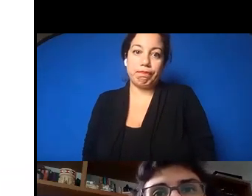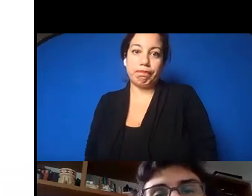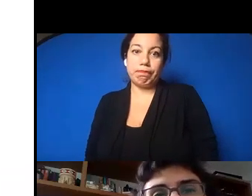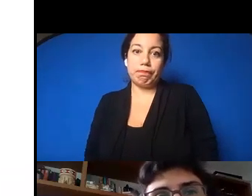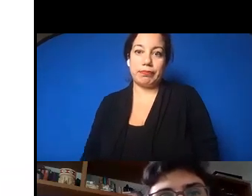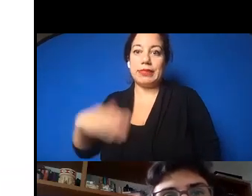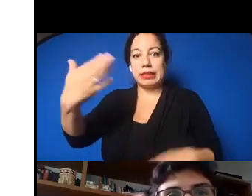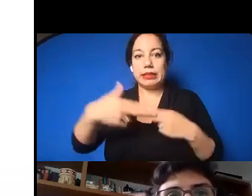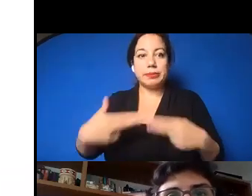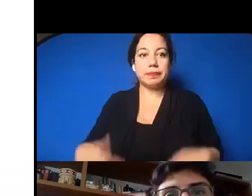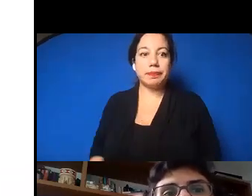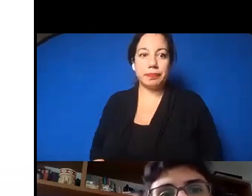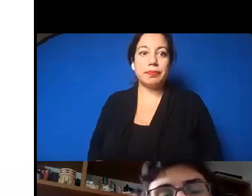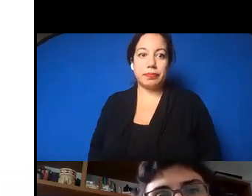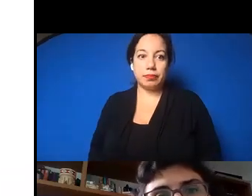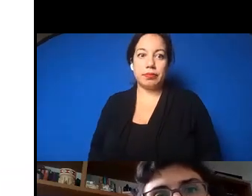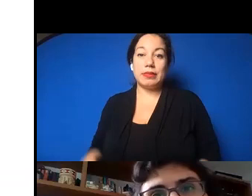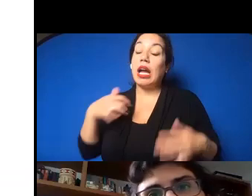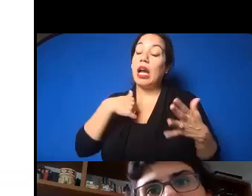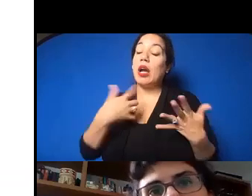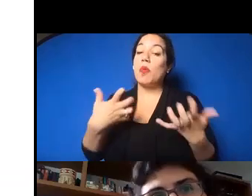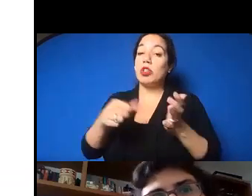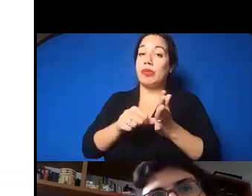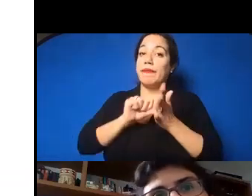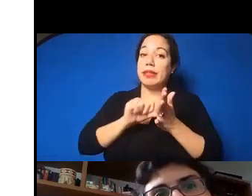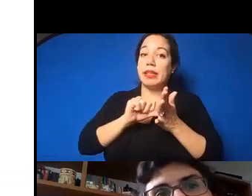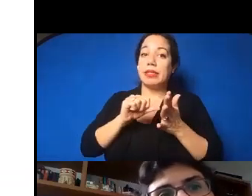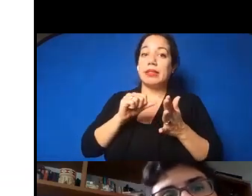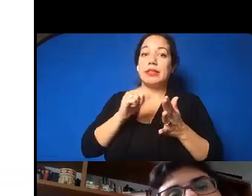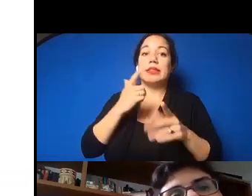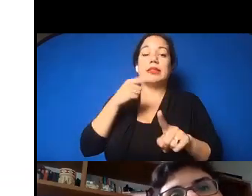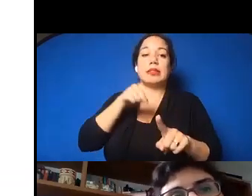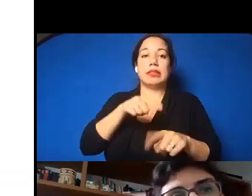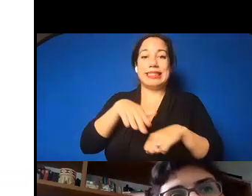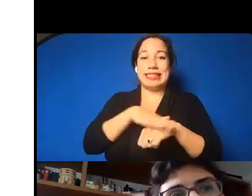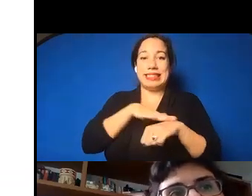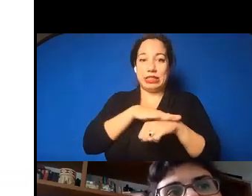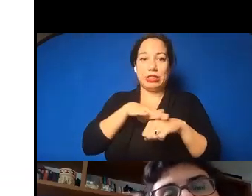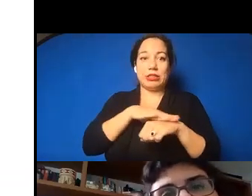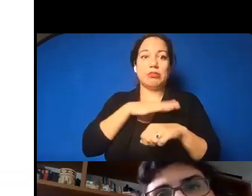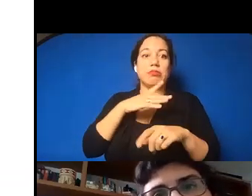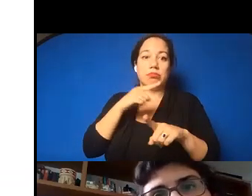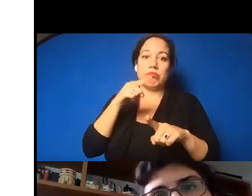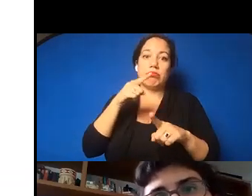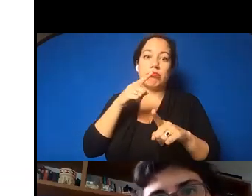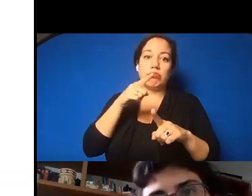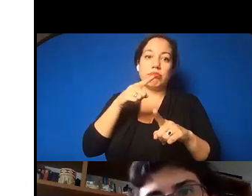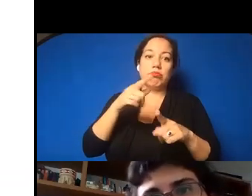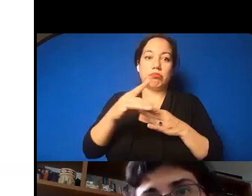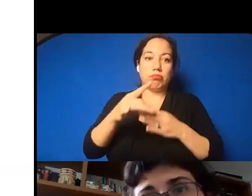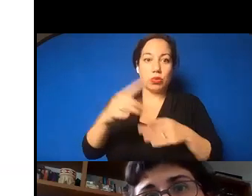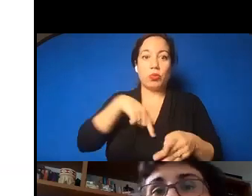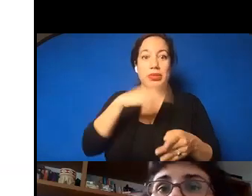Next slide, please. But I would like to emphasize the indigenous protagonism in this debate. On the left side, we see a very